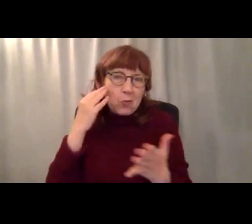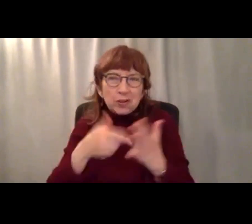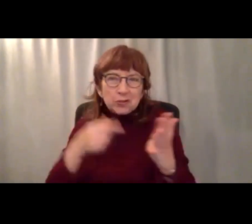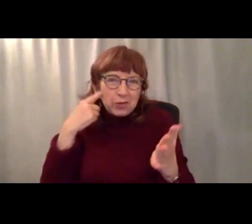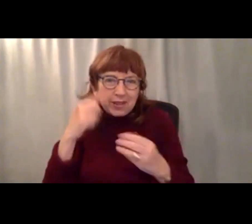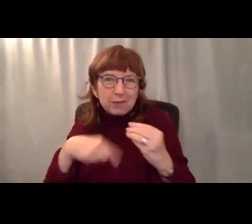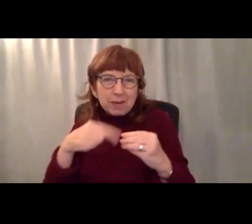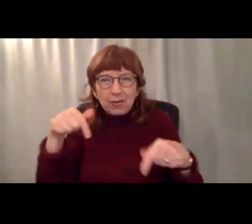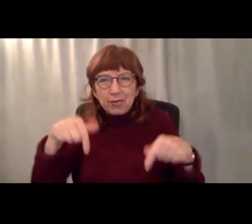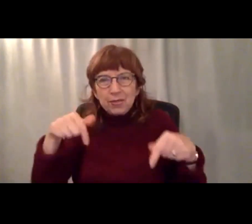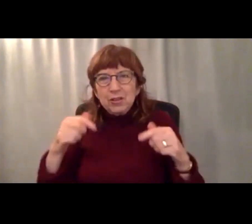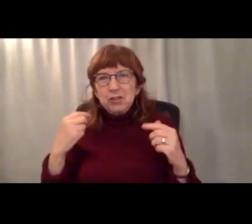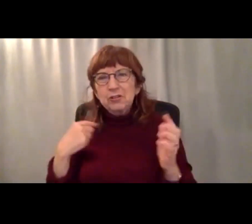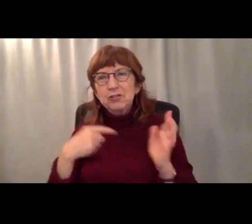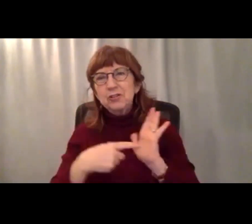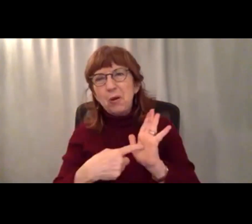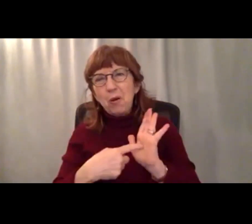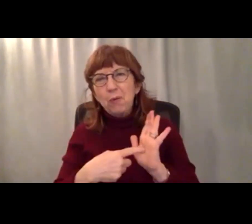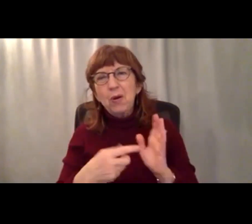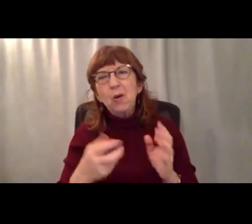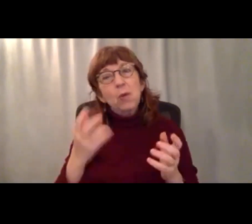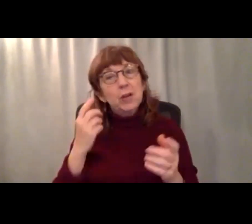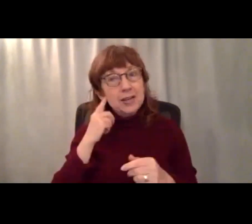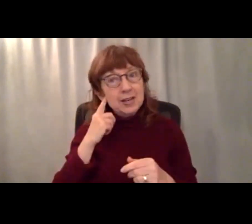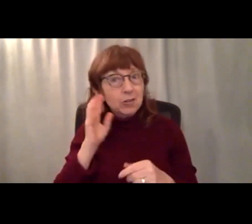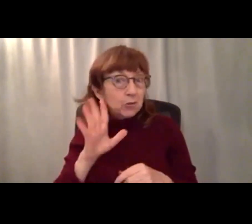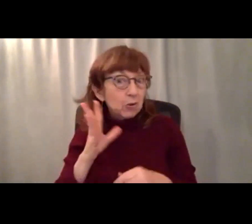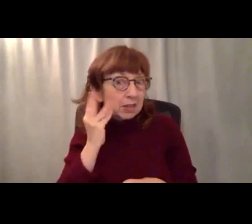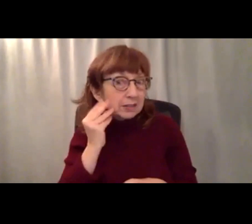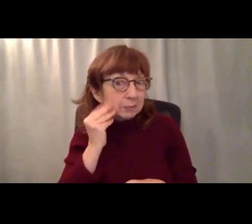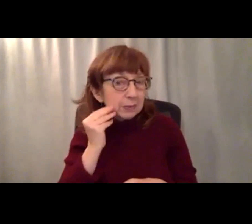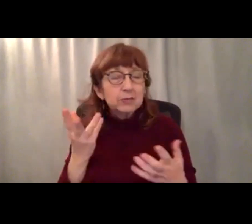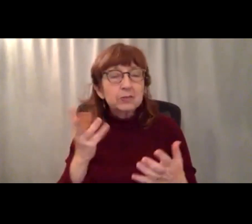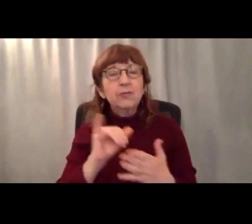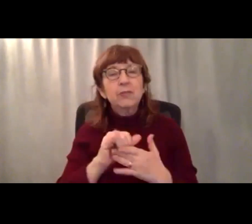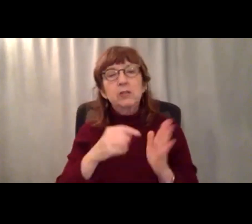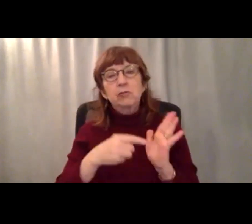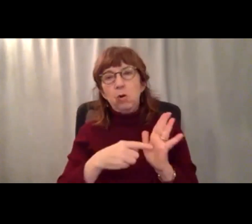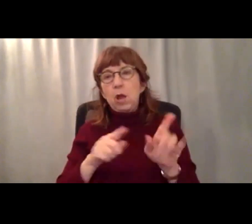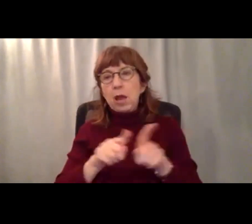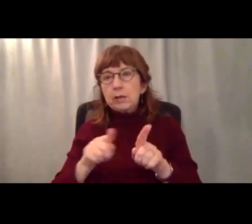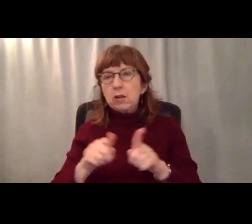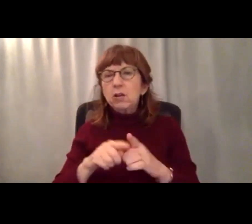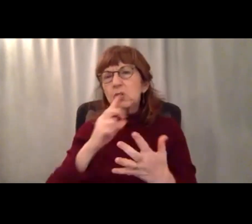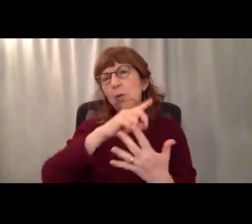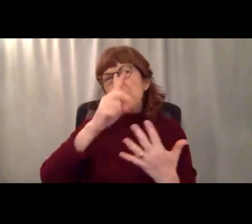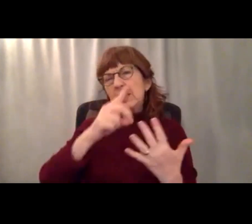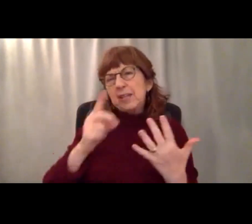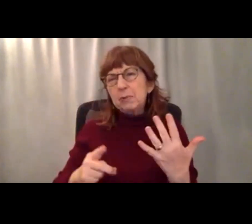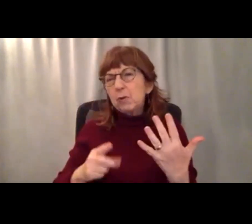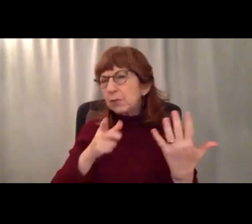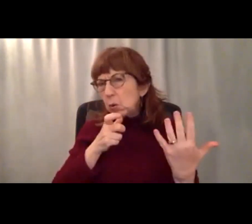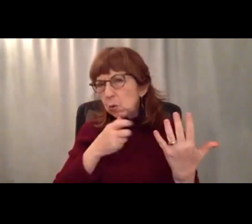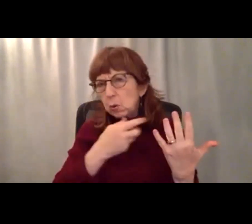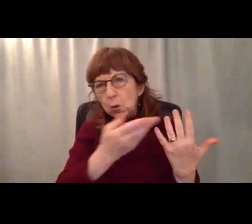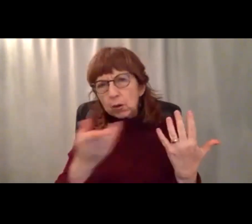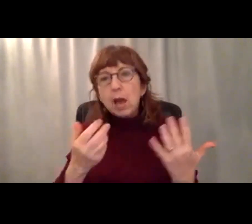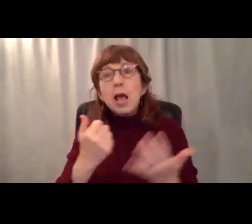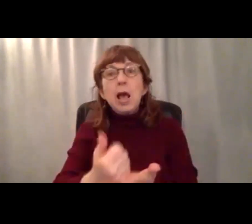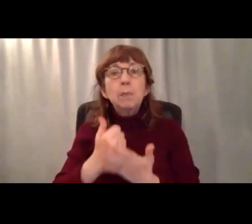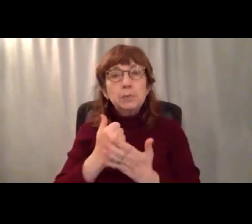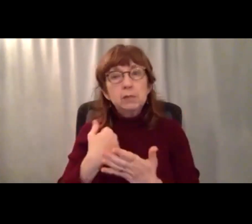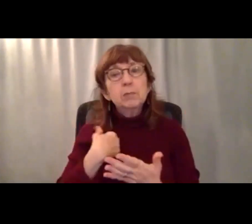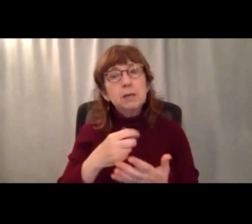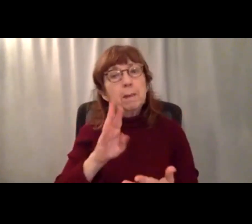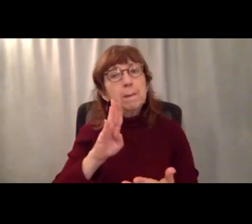show. We'd really like to hear your experience of the show. And also the demographics helps us and helps Strut be